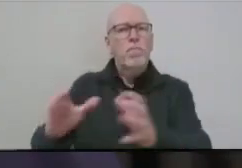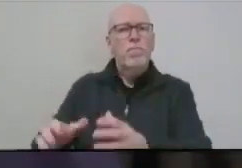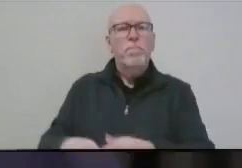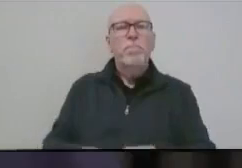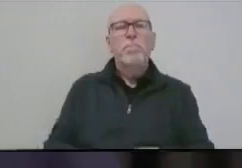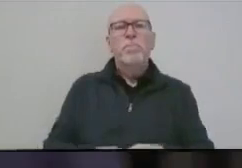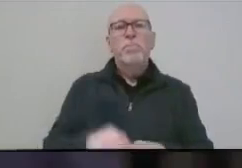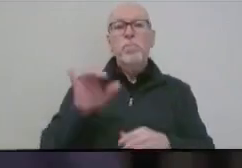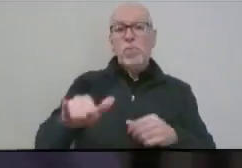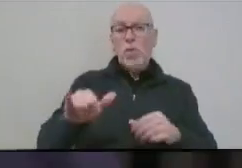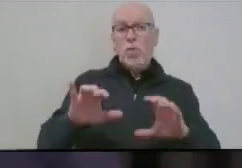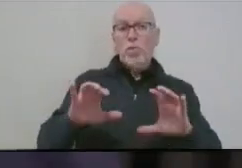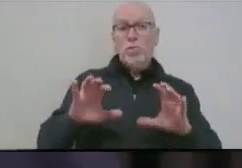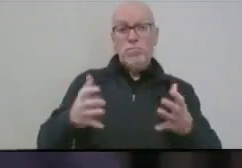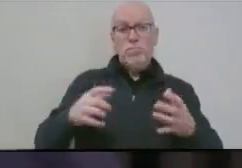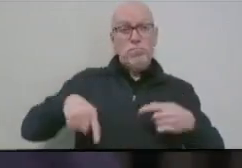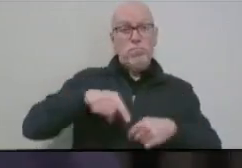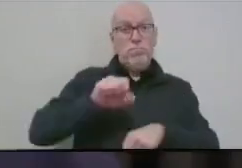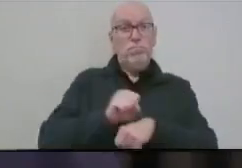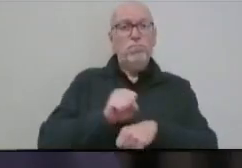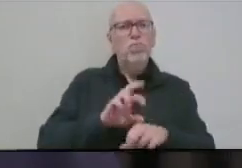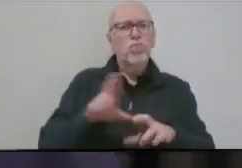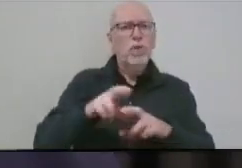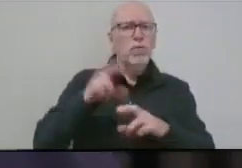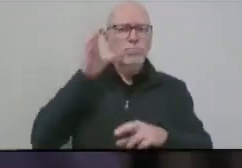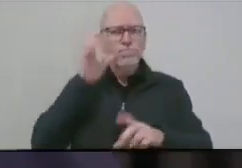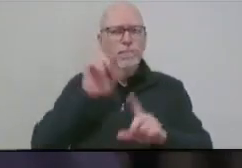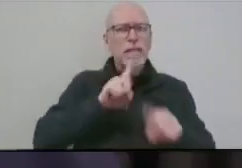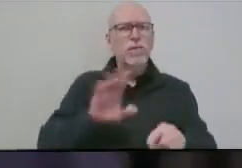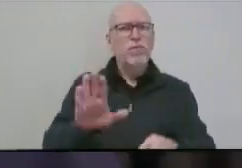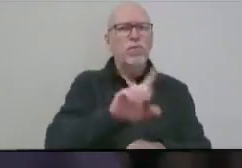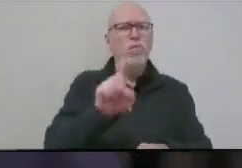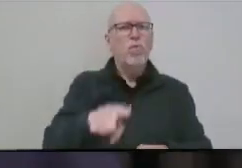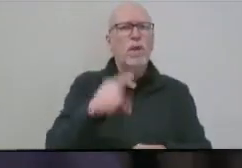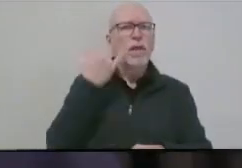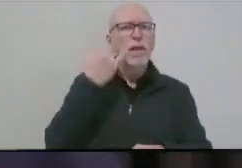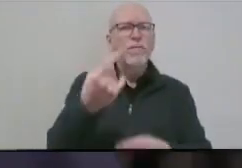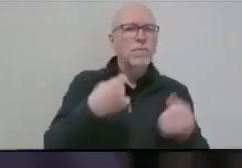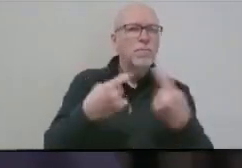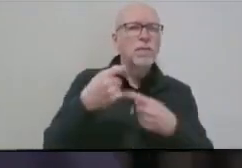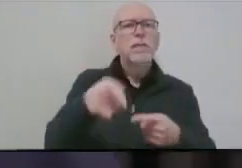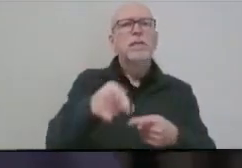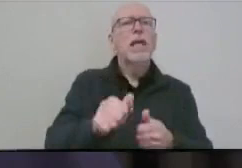are ready to listen and answer those questions so that individuals can make informed